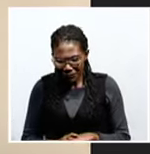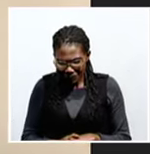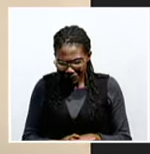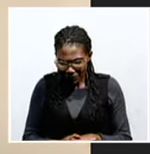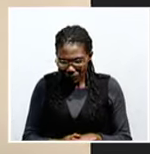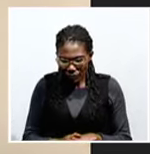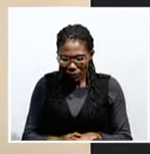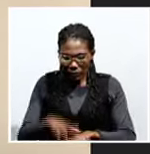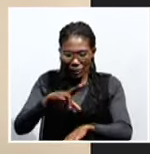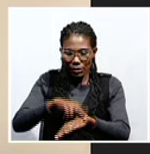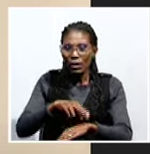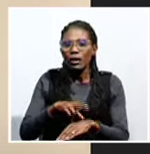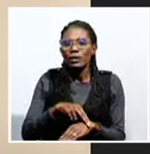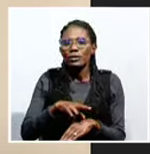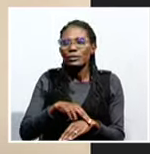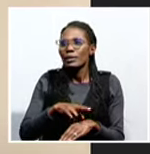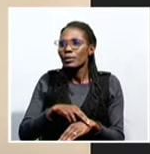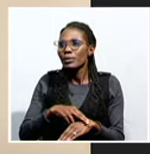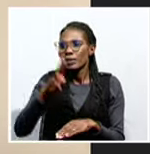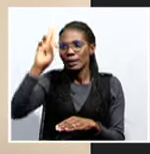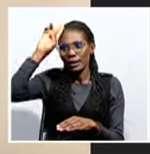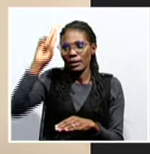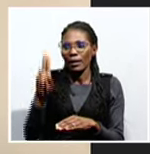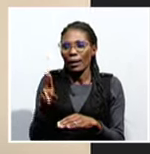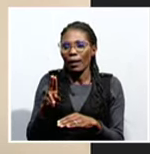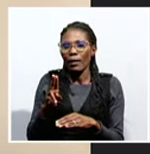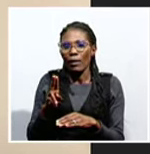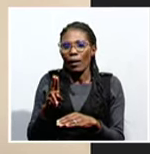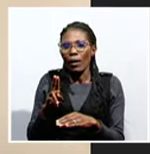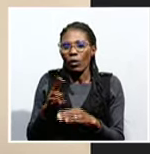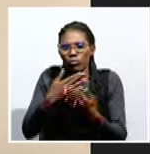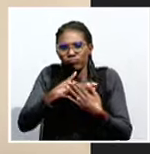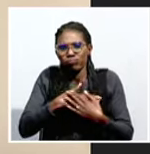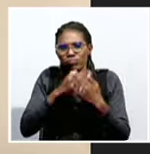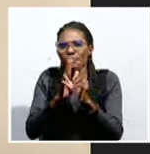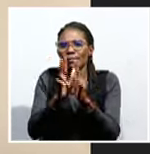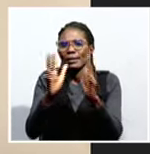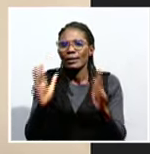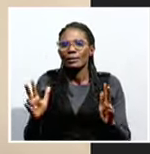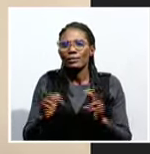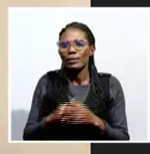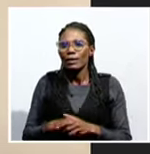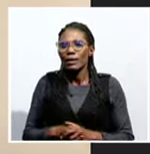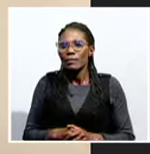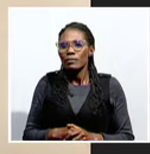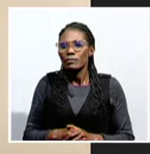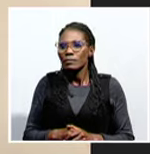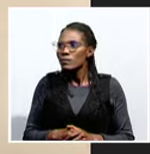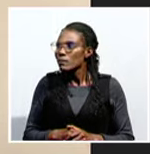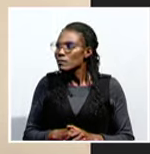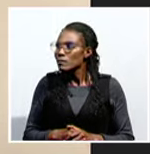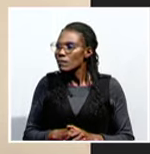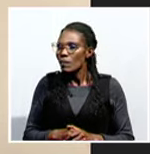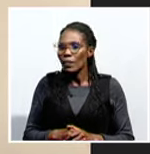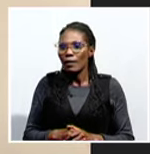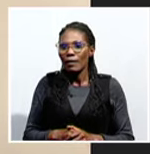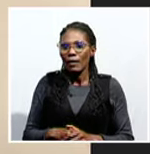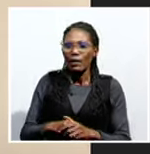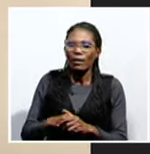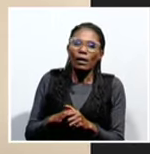Comrade Hage was a people's person. He didn't wear his status on his sleeves.